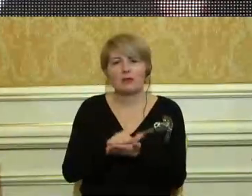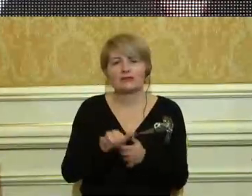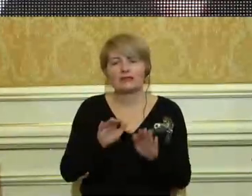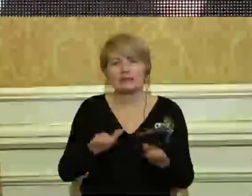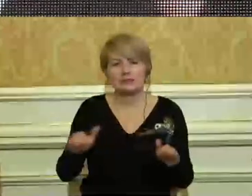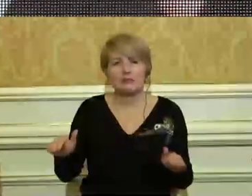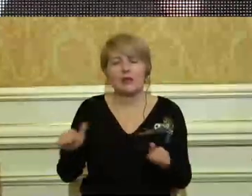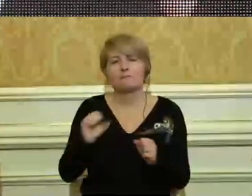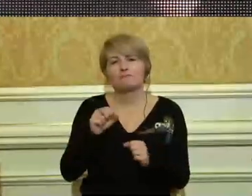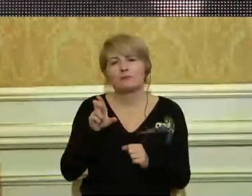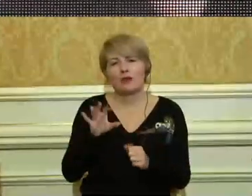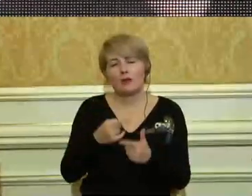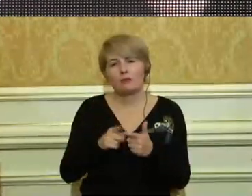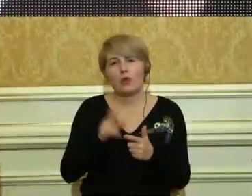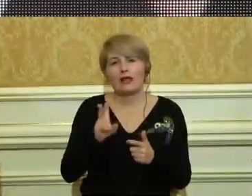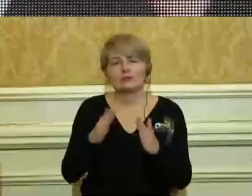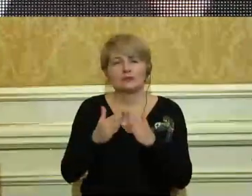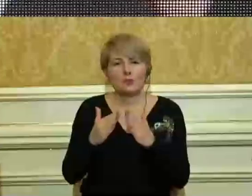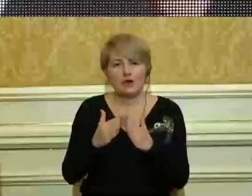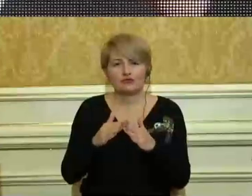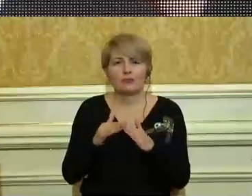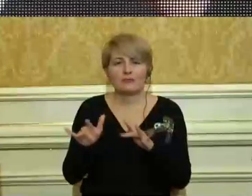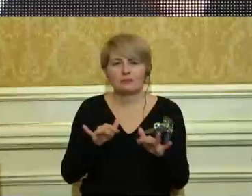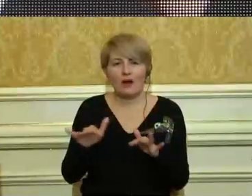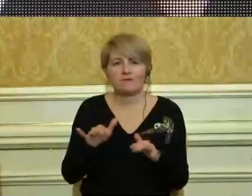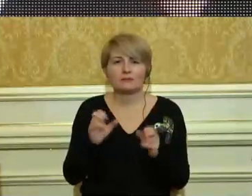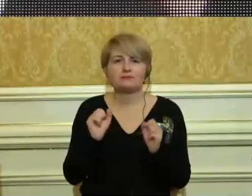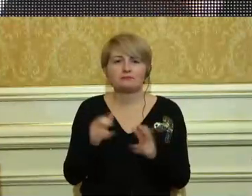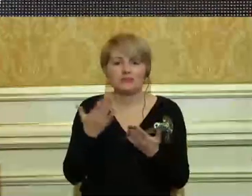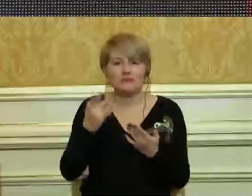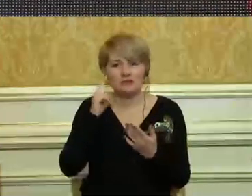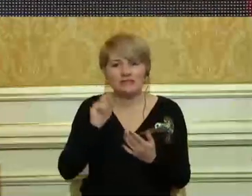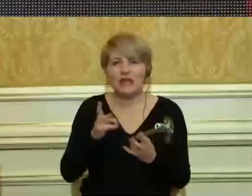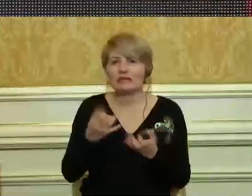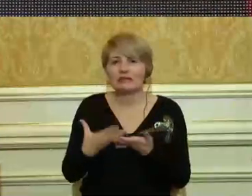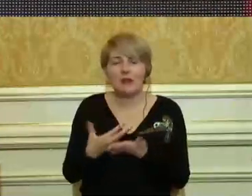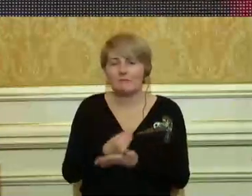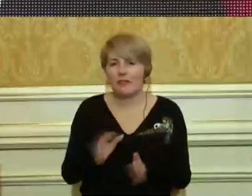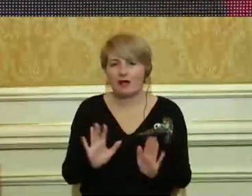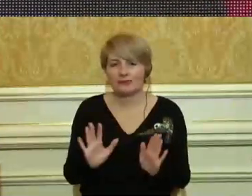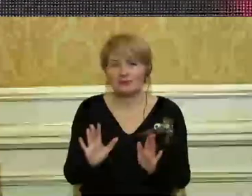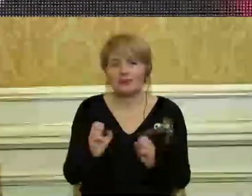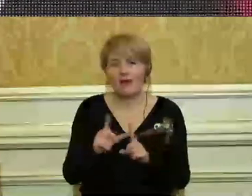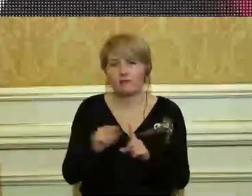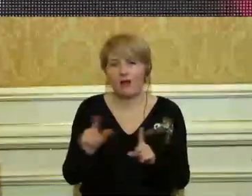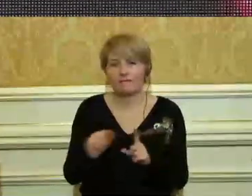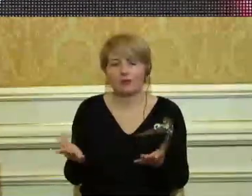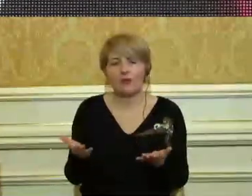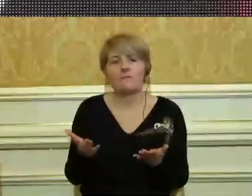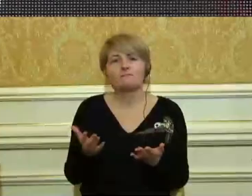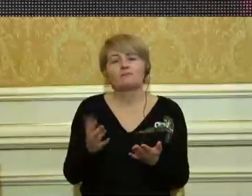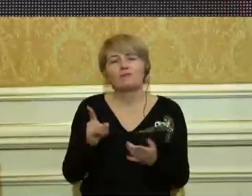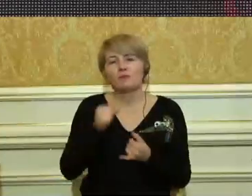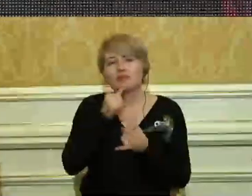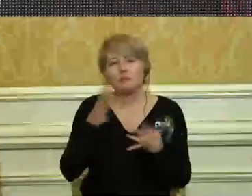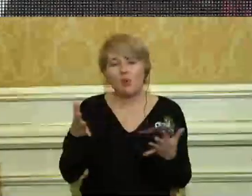domestic unpaid care work, as it is called, in the evenings. And they cannot actually devote their time